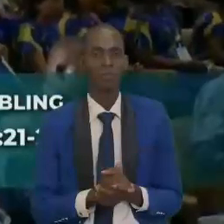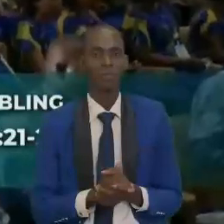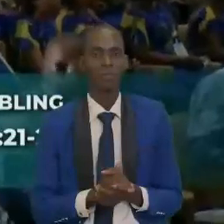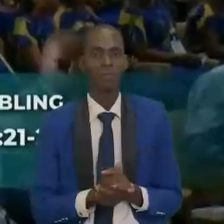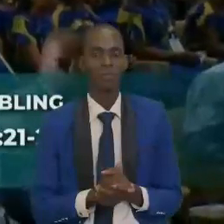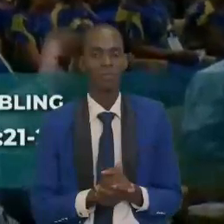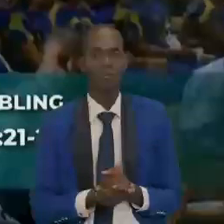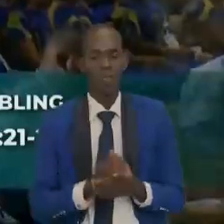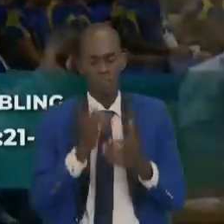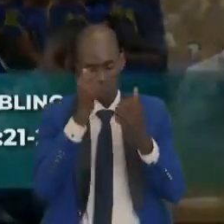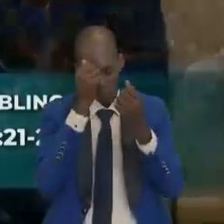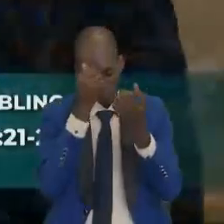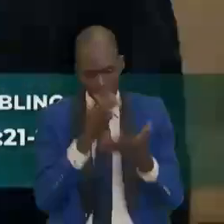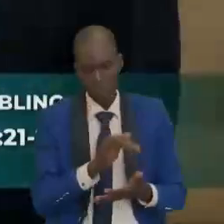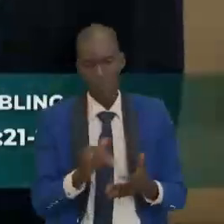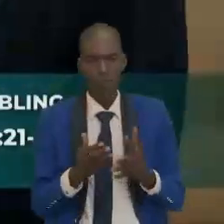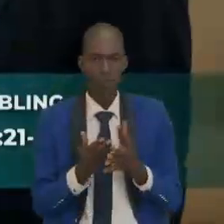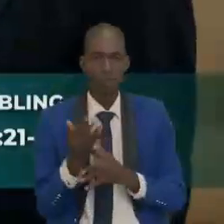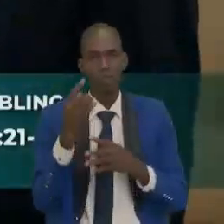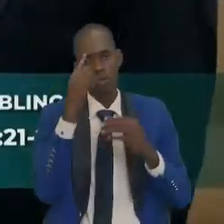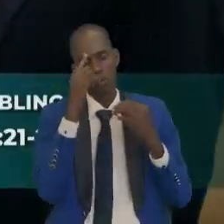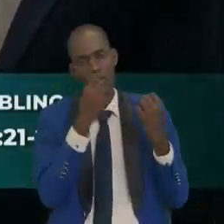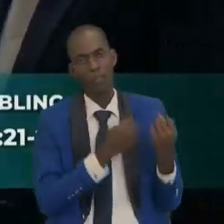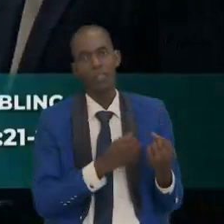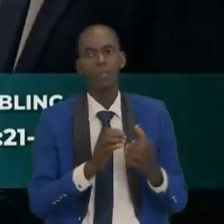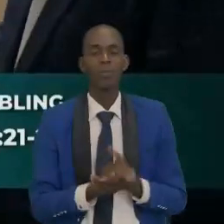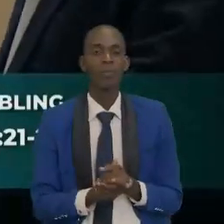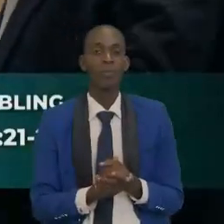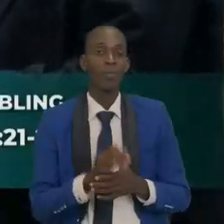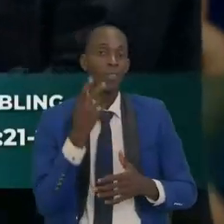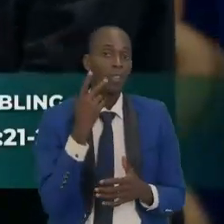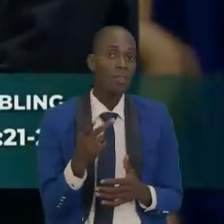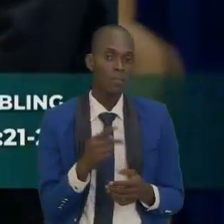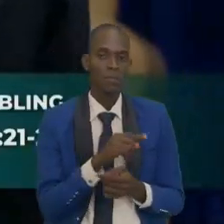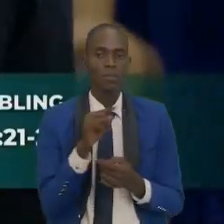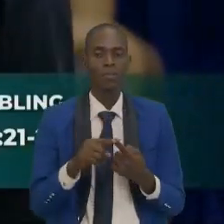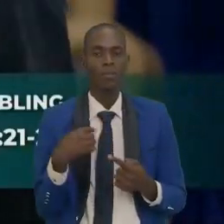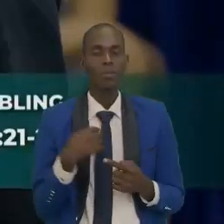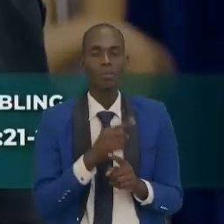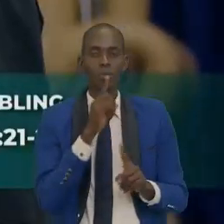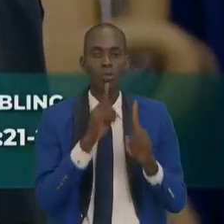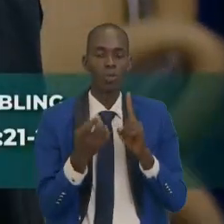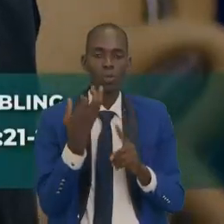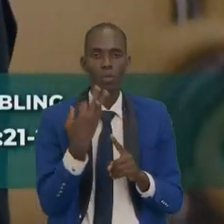obeying through faith you see when we're talking for obedience